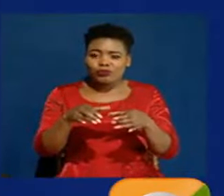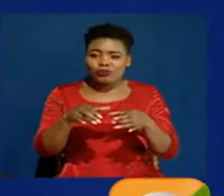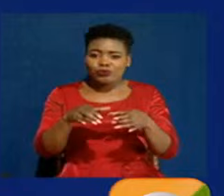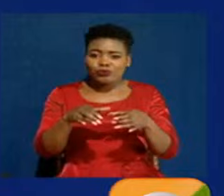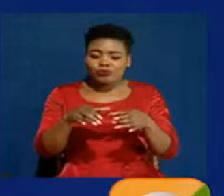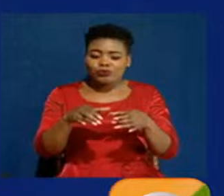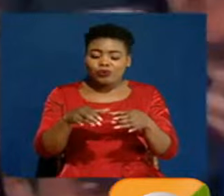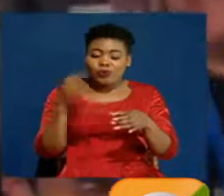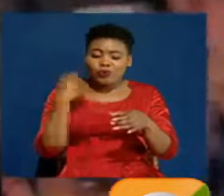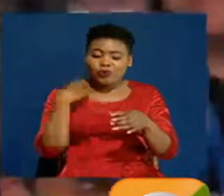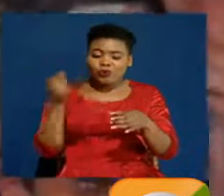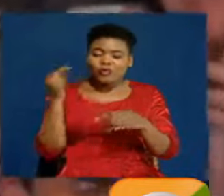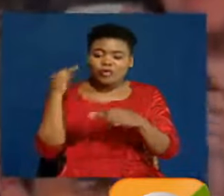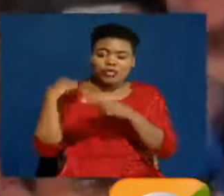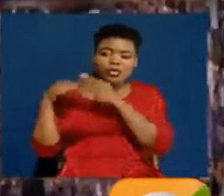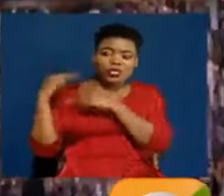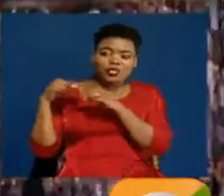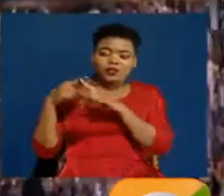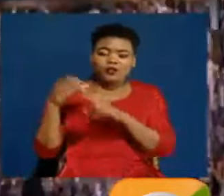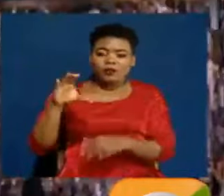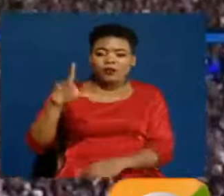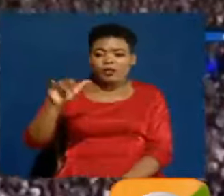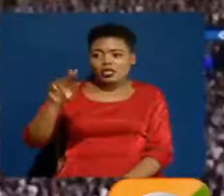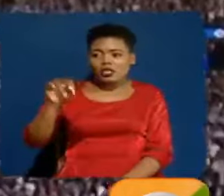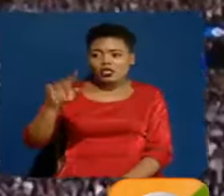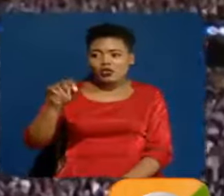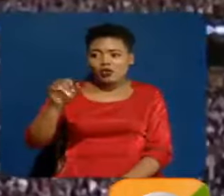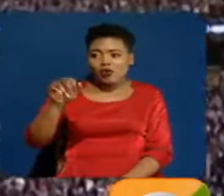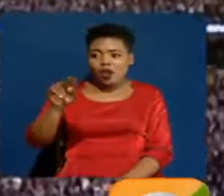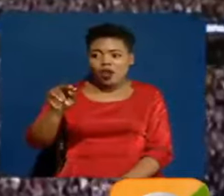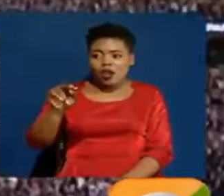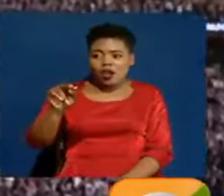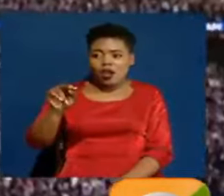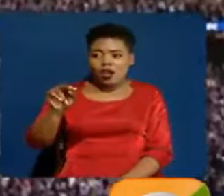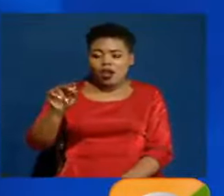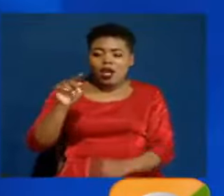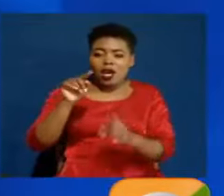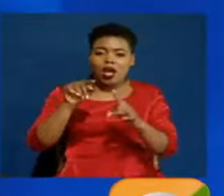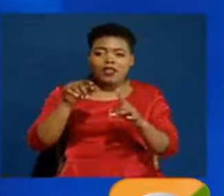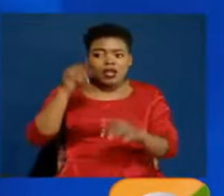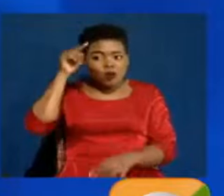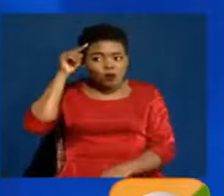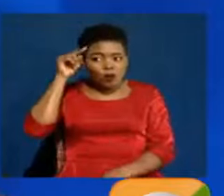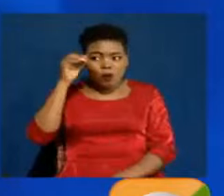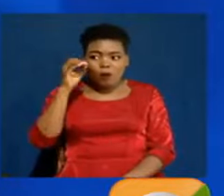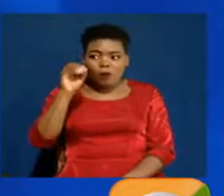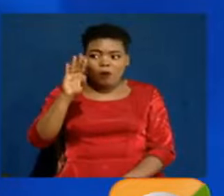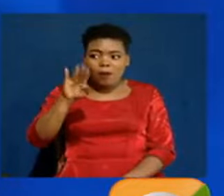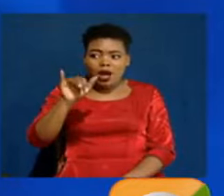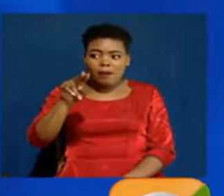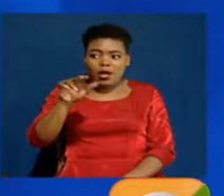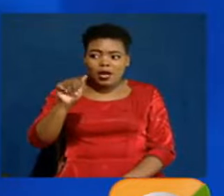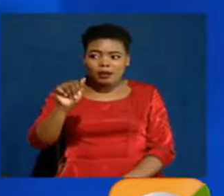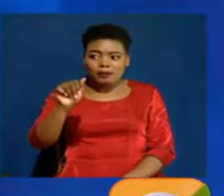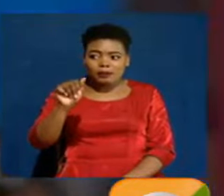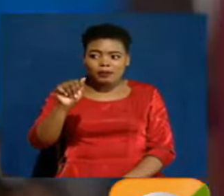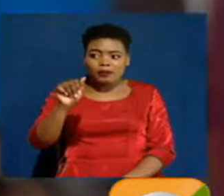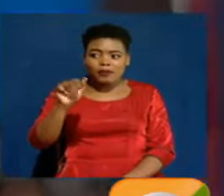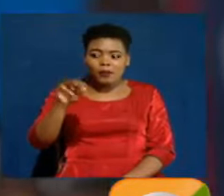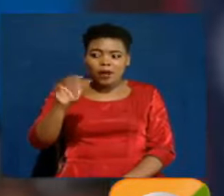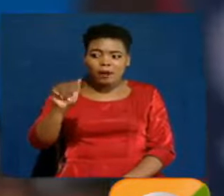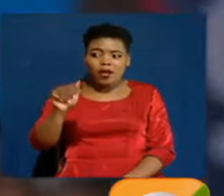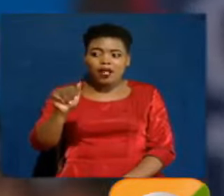In recent history, from the Clintons, thank you, to the Obamas. This convention has always